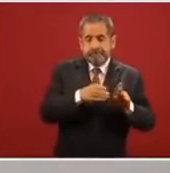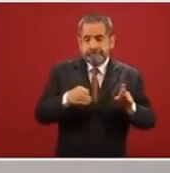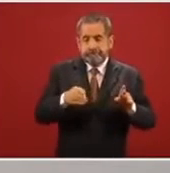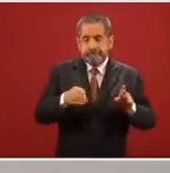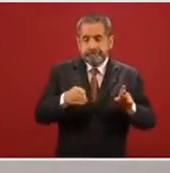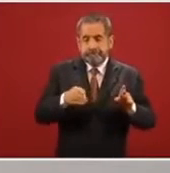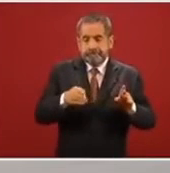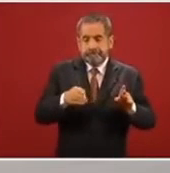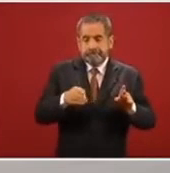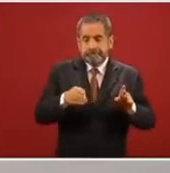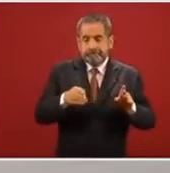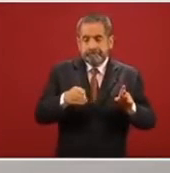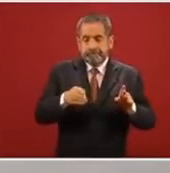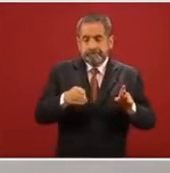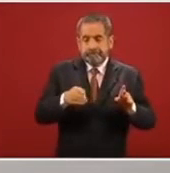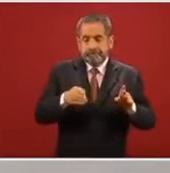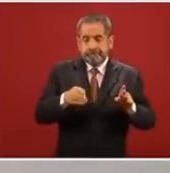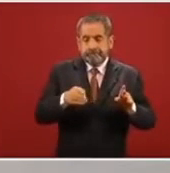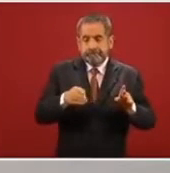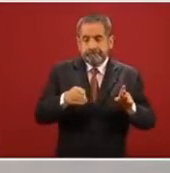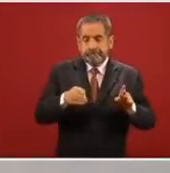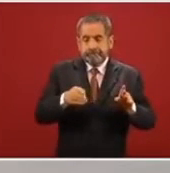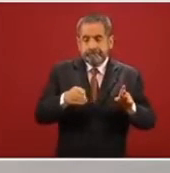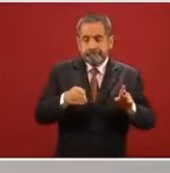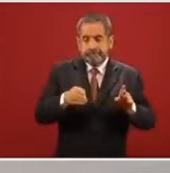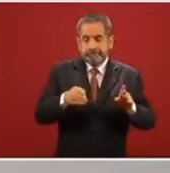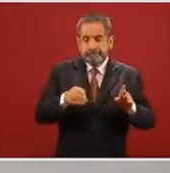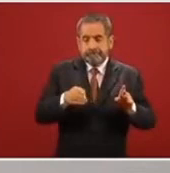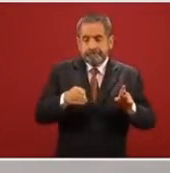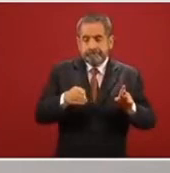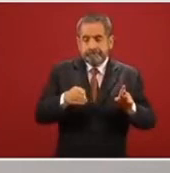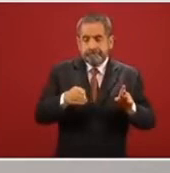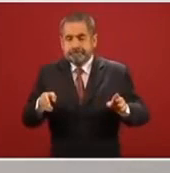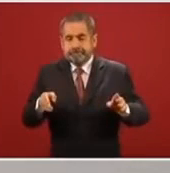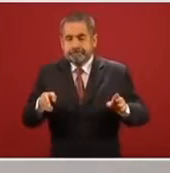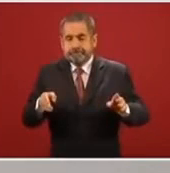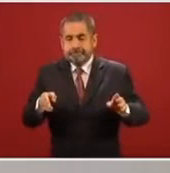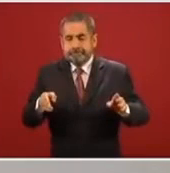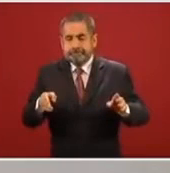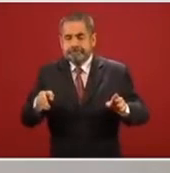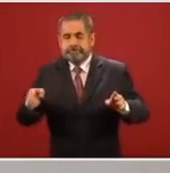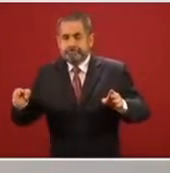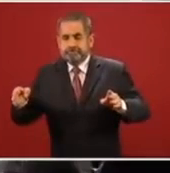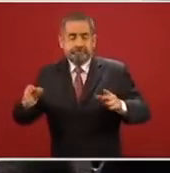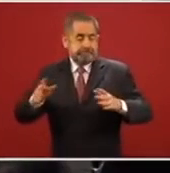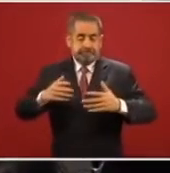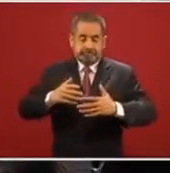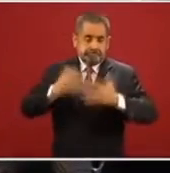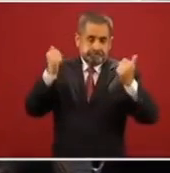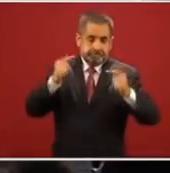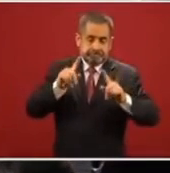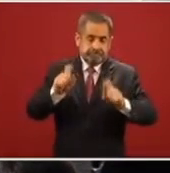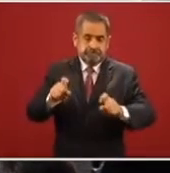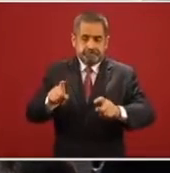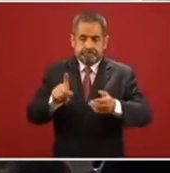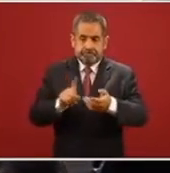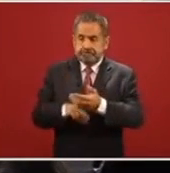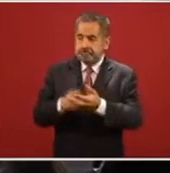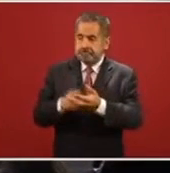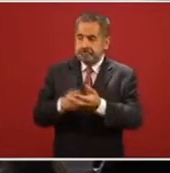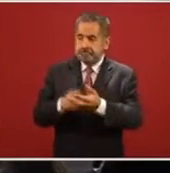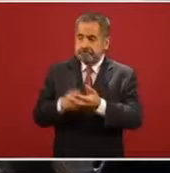necesidad that would prolong the necessity de medidas de mitigación y